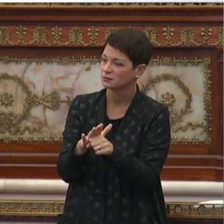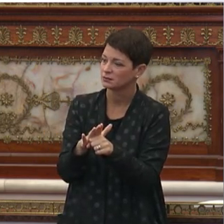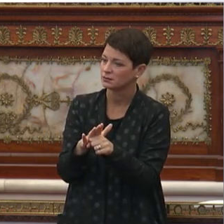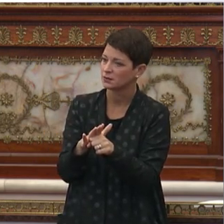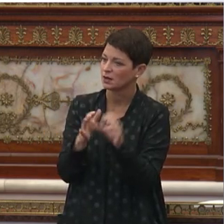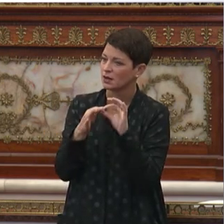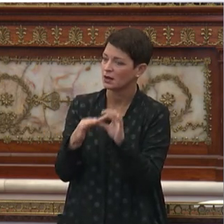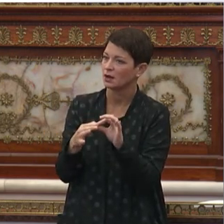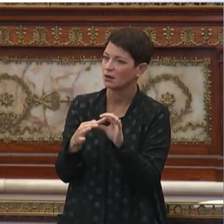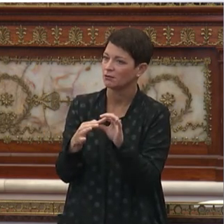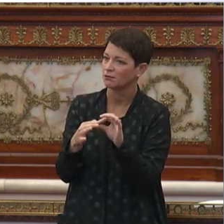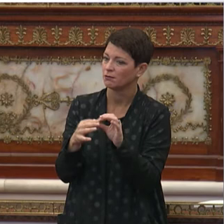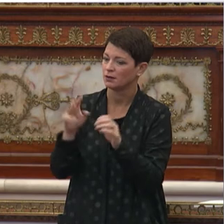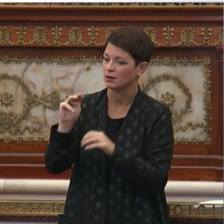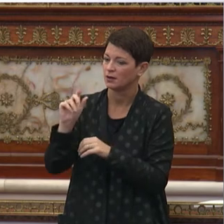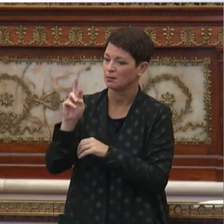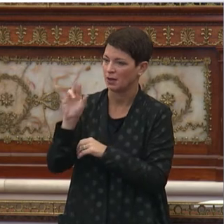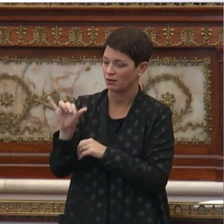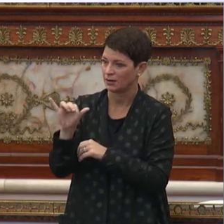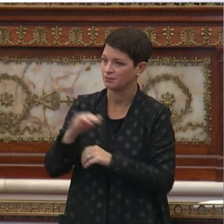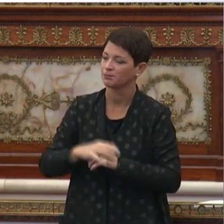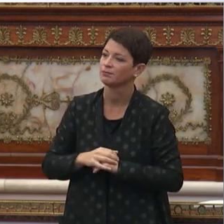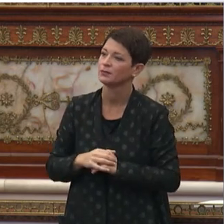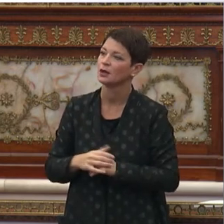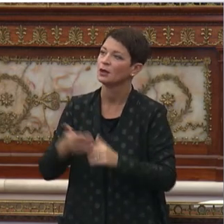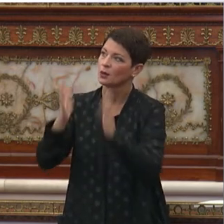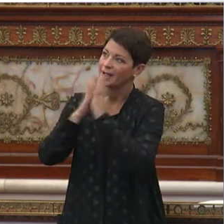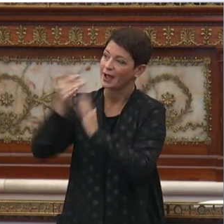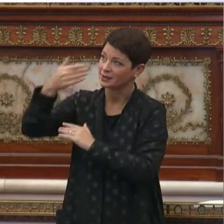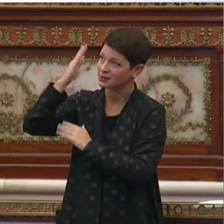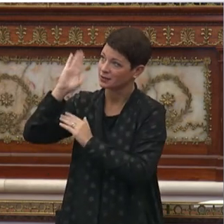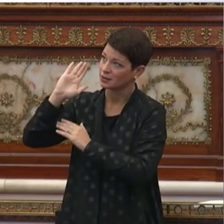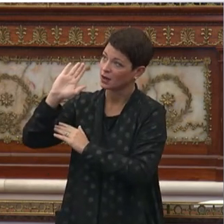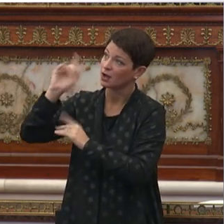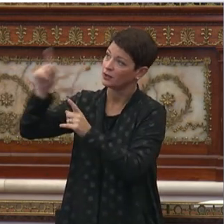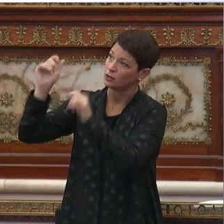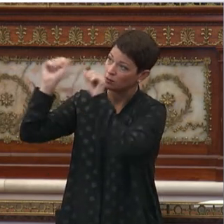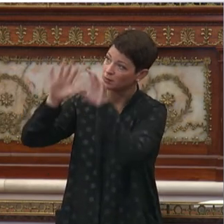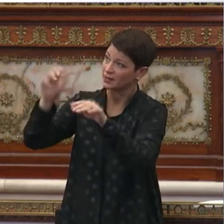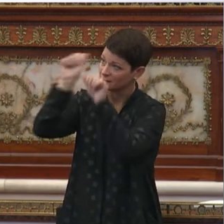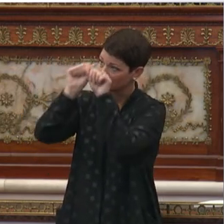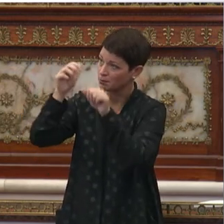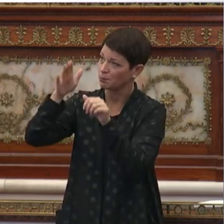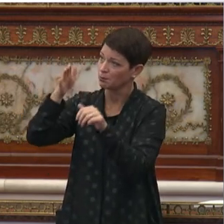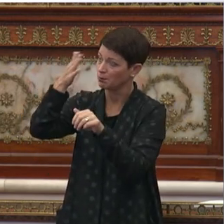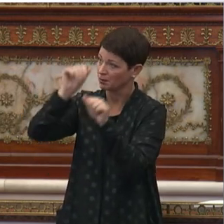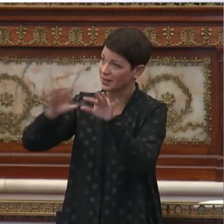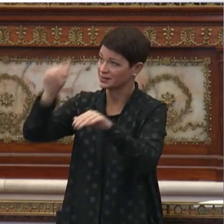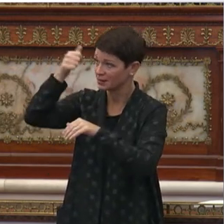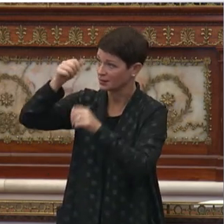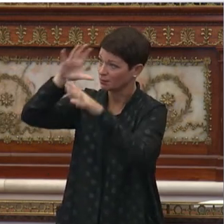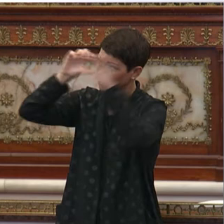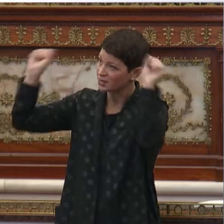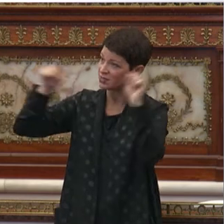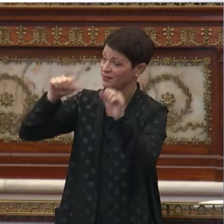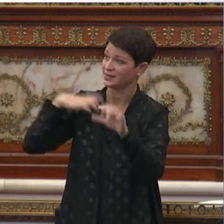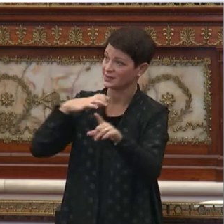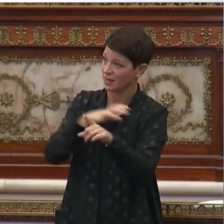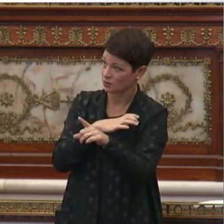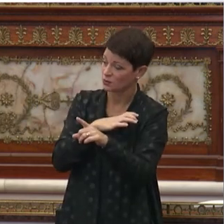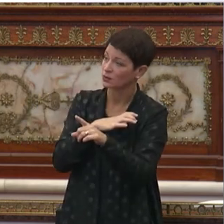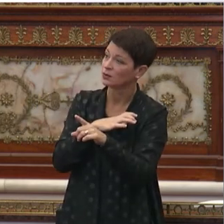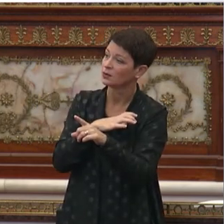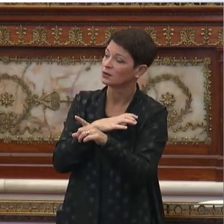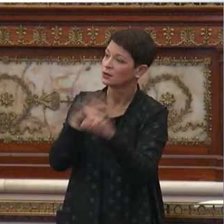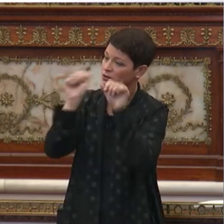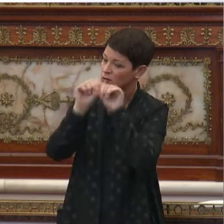of Mary and Martha. We ask, O God, that you bless our president of this city council,